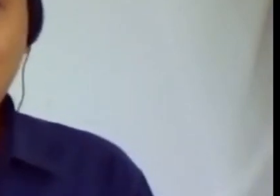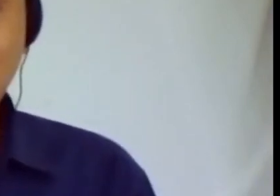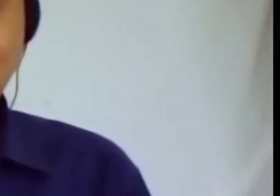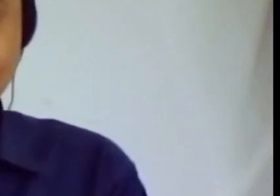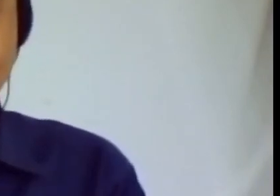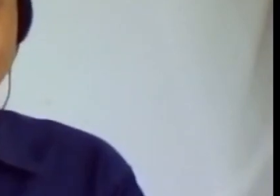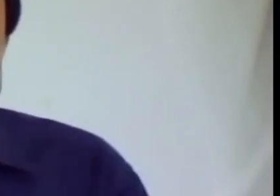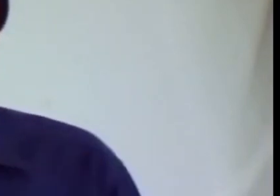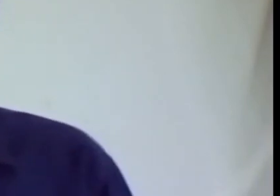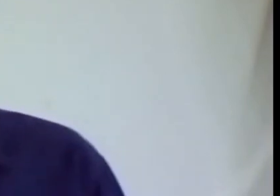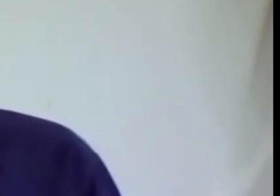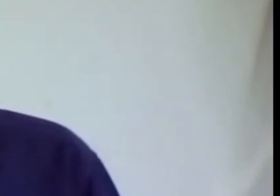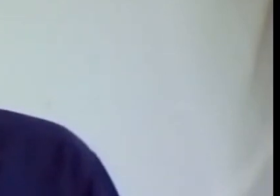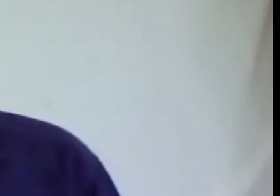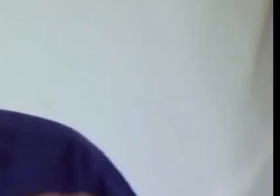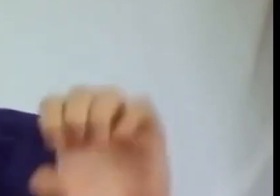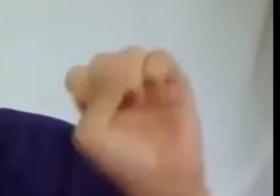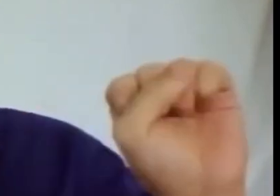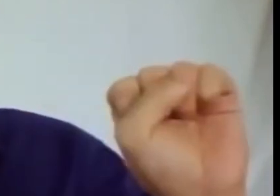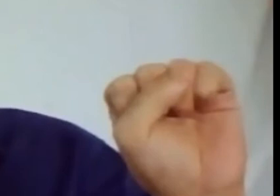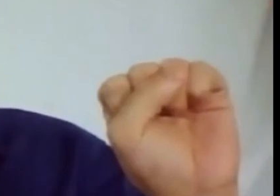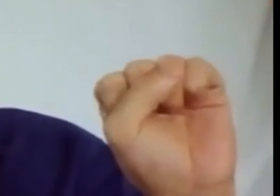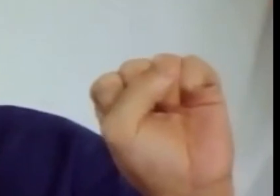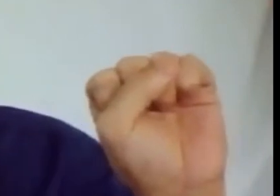So this is subject, predicate, location.